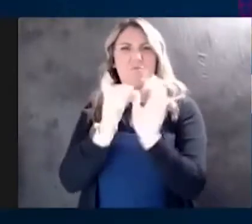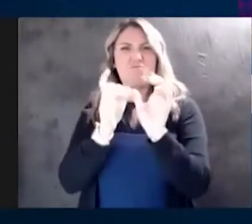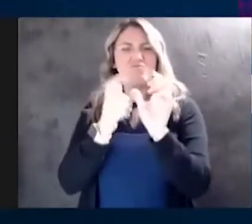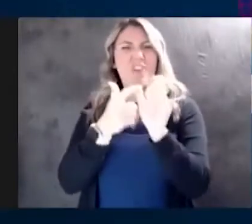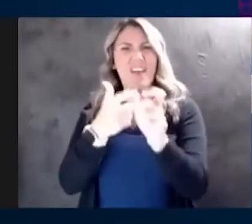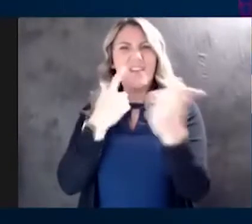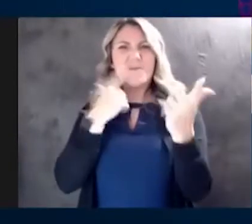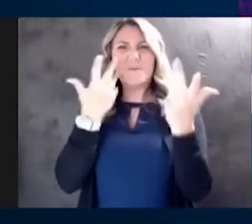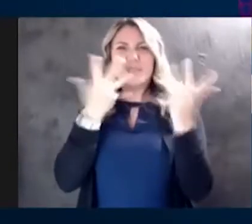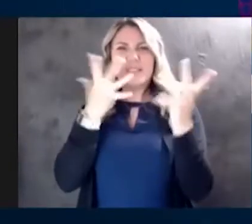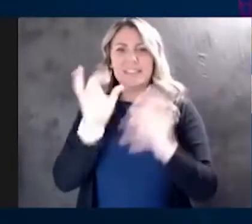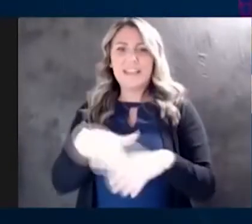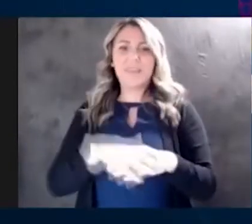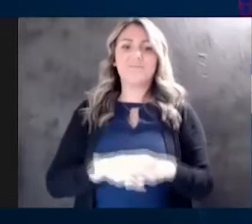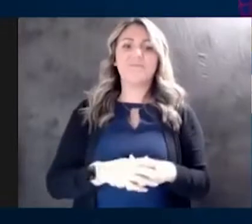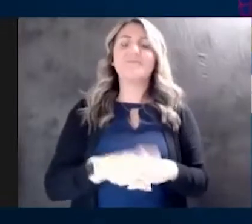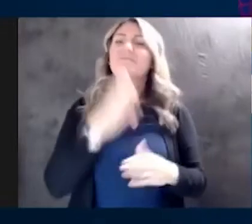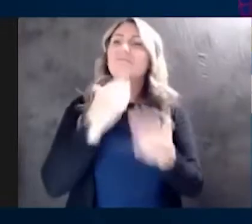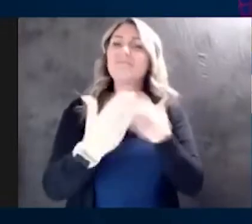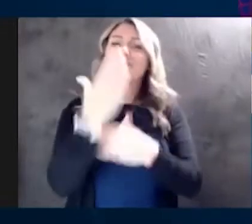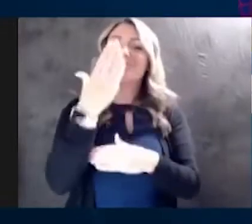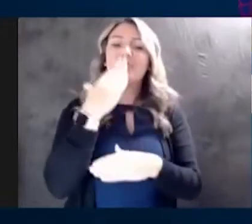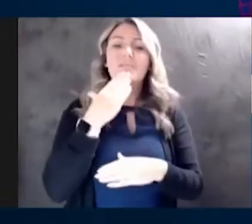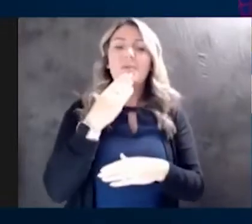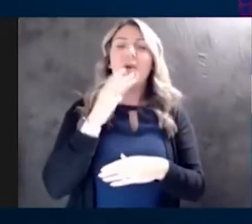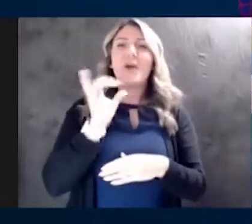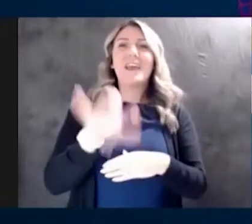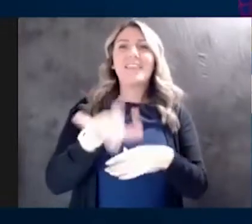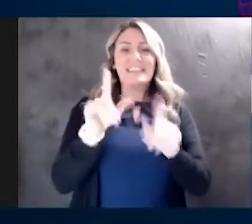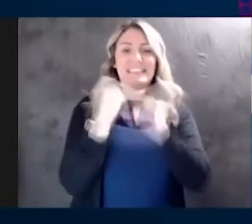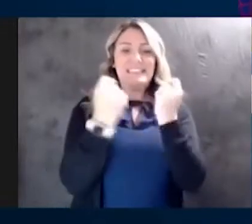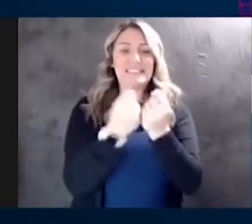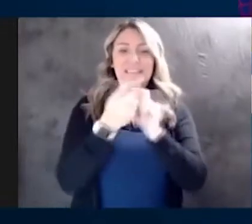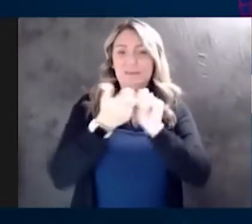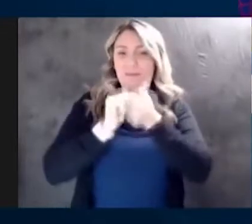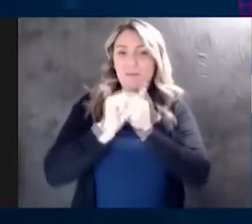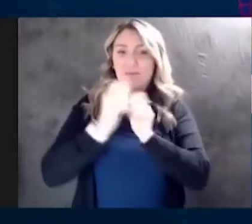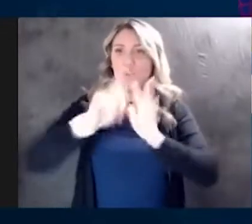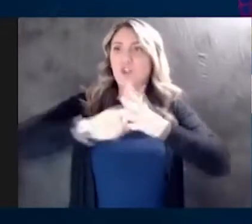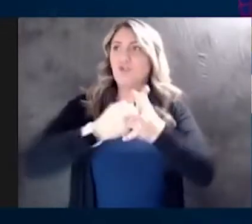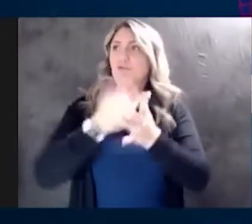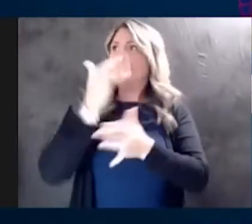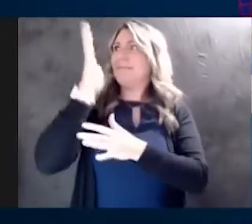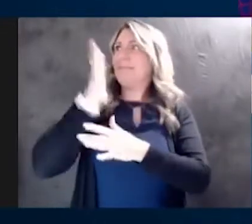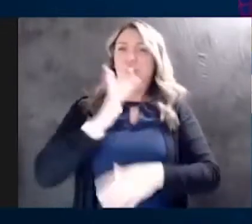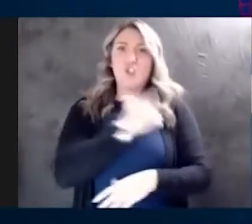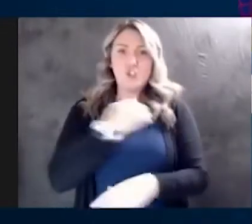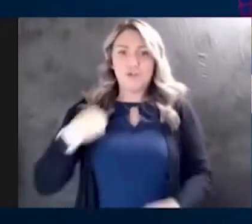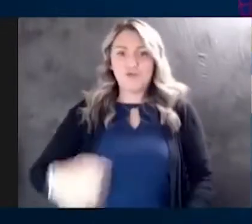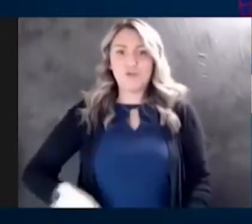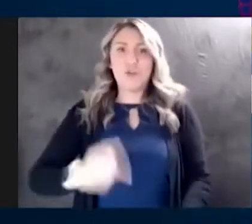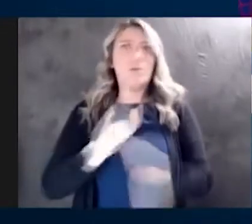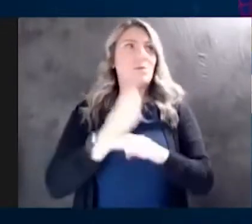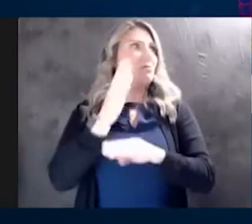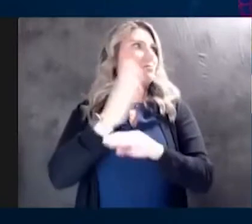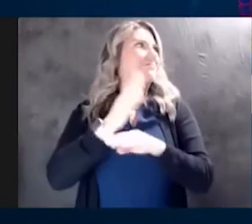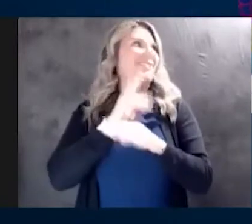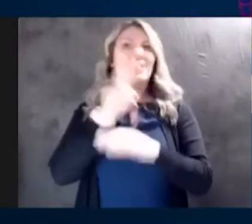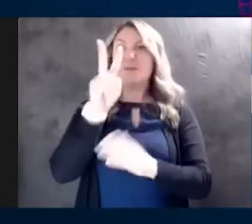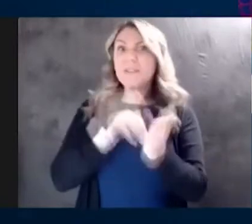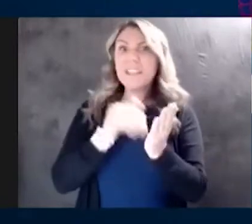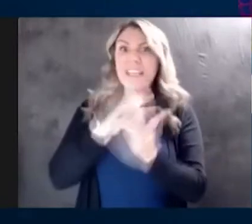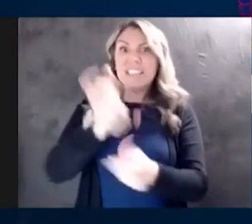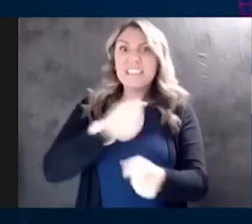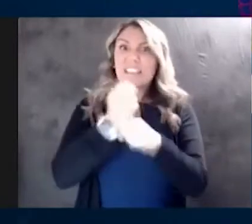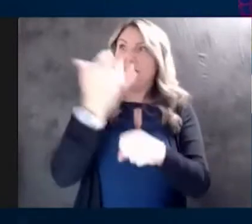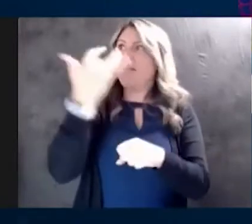Good morning, Jessica. Dragon boat racing is a team sport that originated in China over 2,000 years ago. It, as you